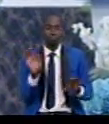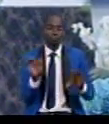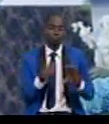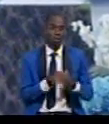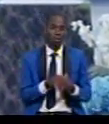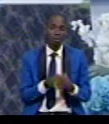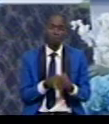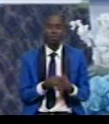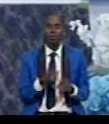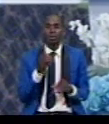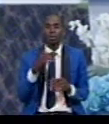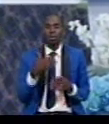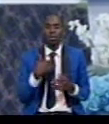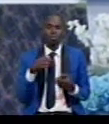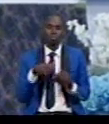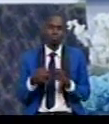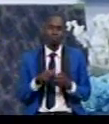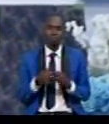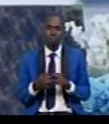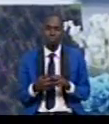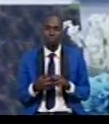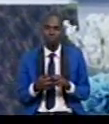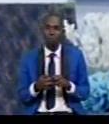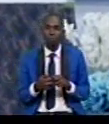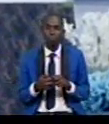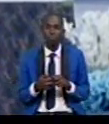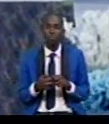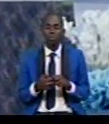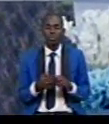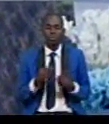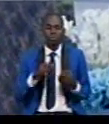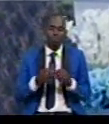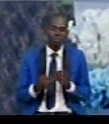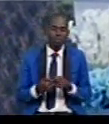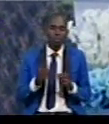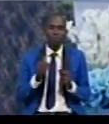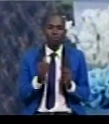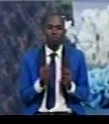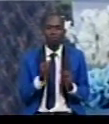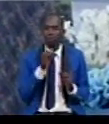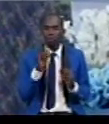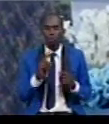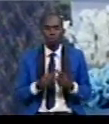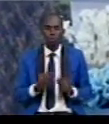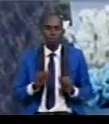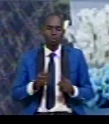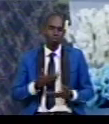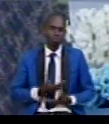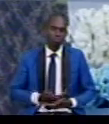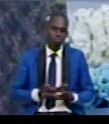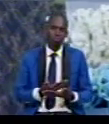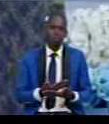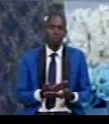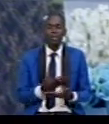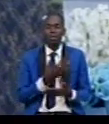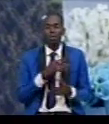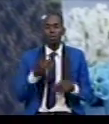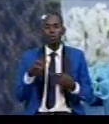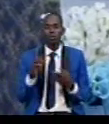issue. We had issue of conception. So I went to Save Our Life Hospital here in Port